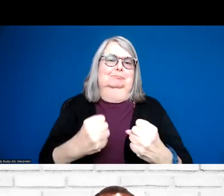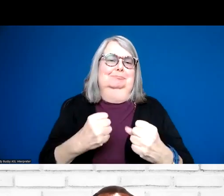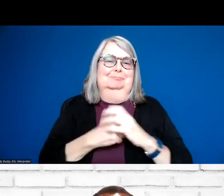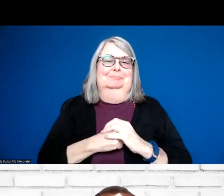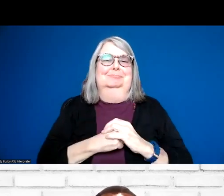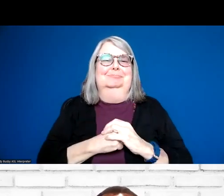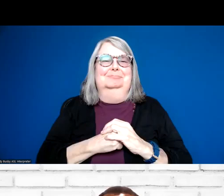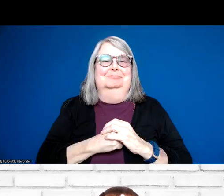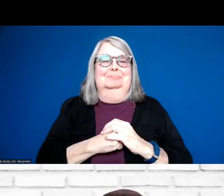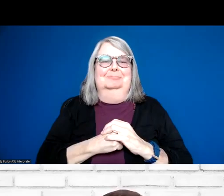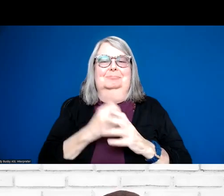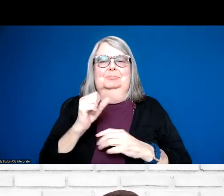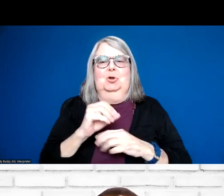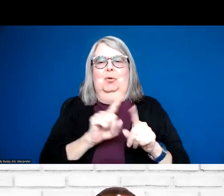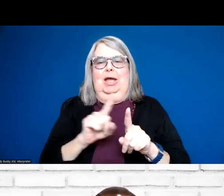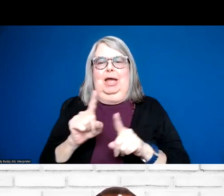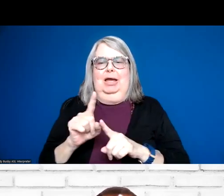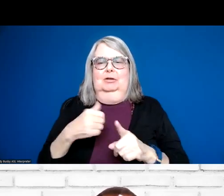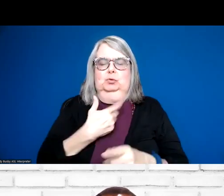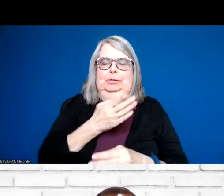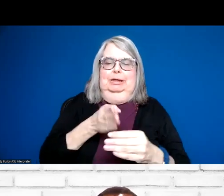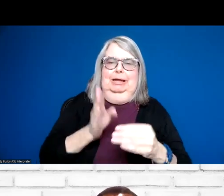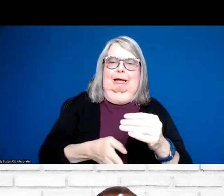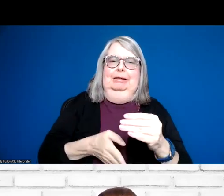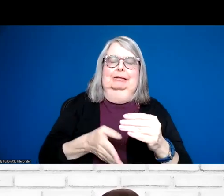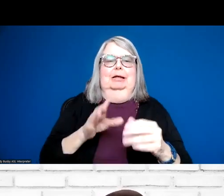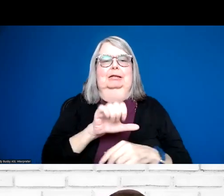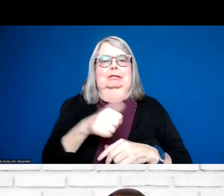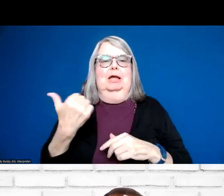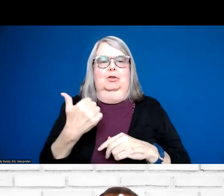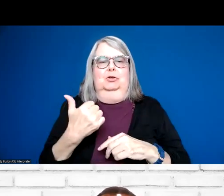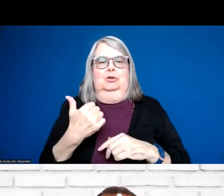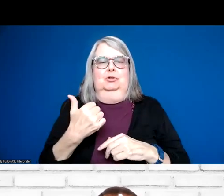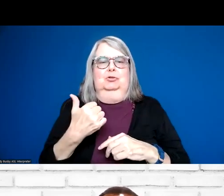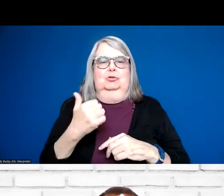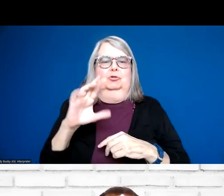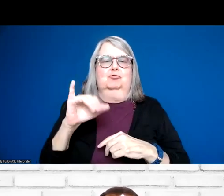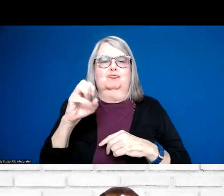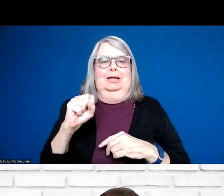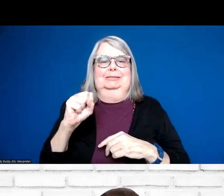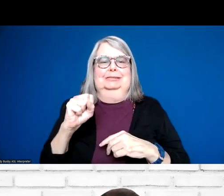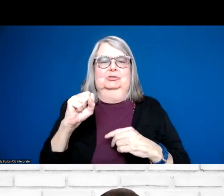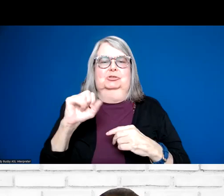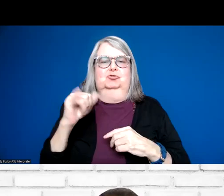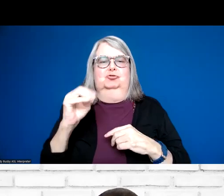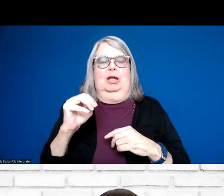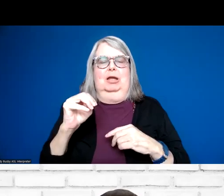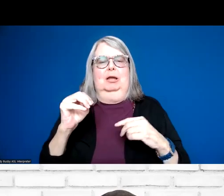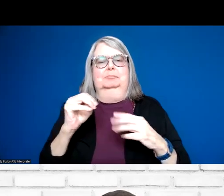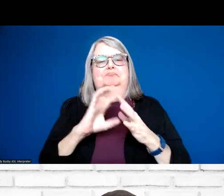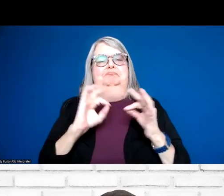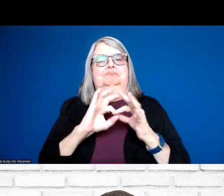So as we come to the end of yet another Crisis Jam, I want to pause and give thanks to